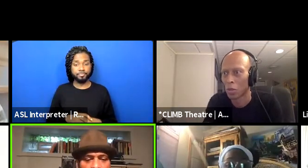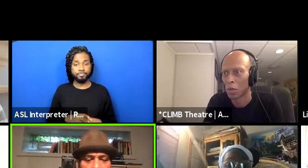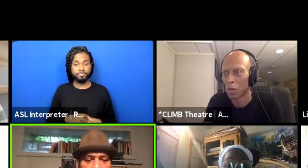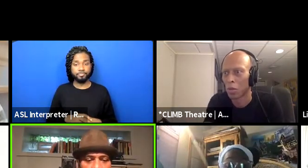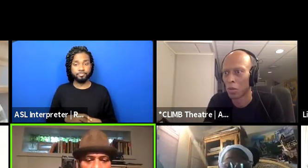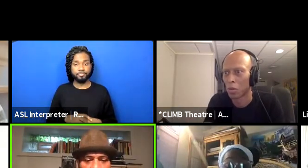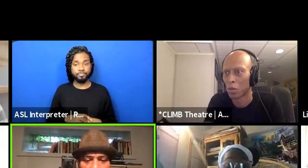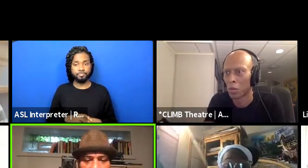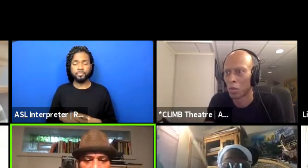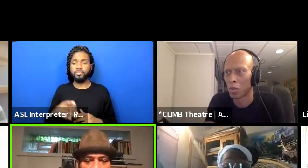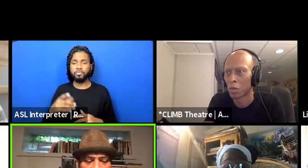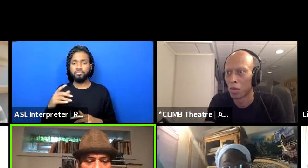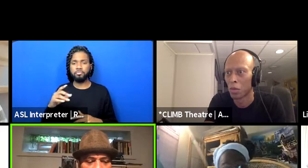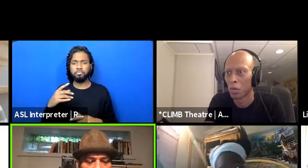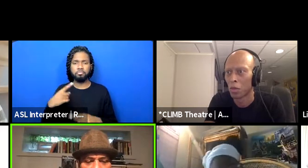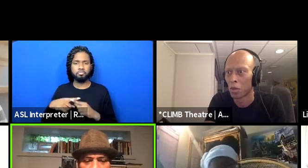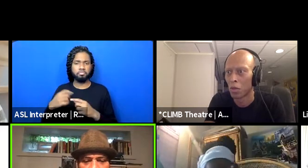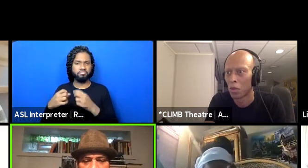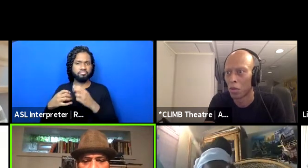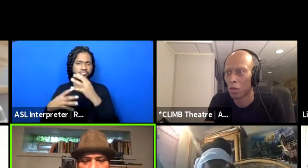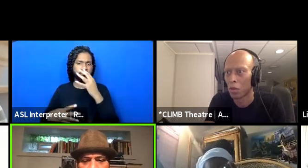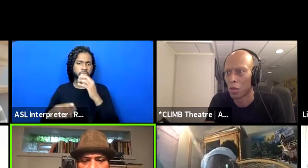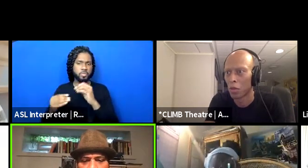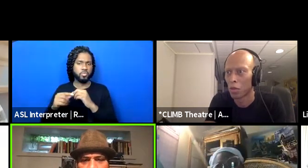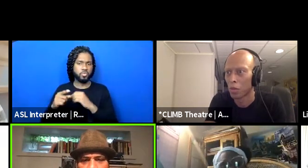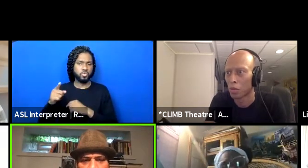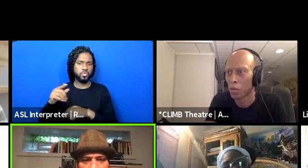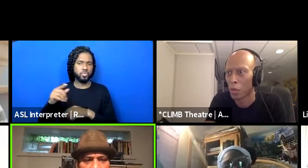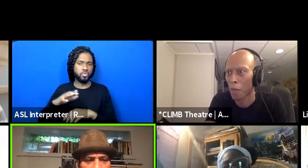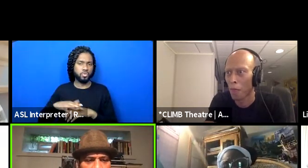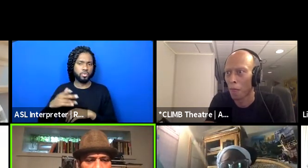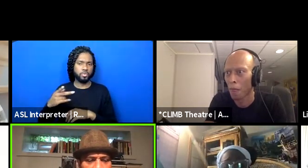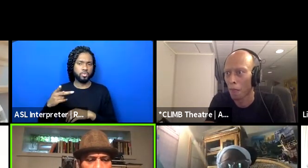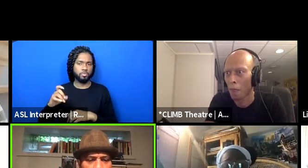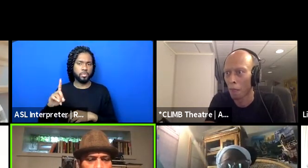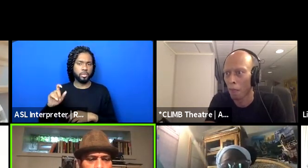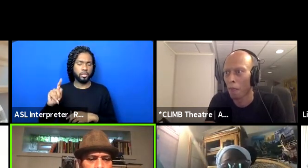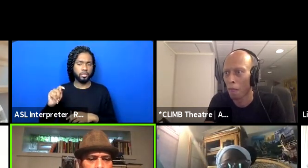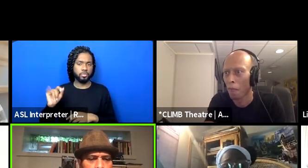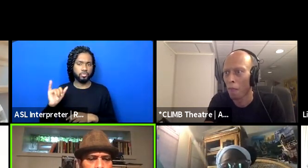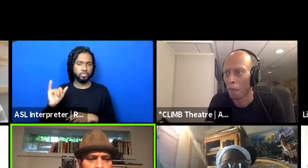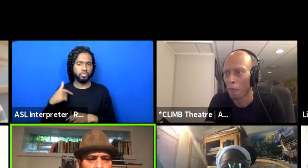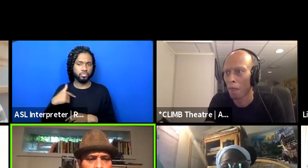And there's a number of other things on the, on the Padlet too, um, that we touched base on.